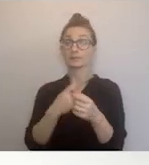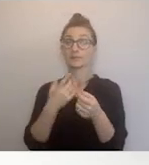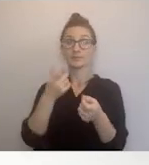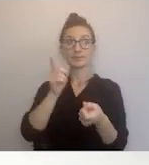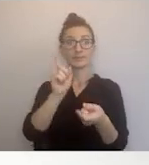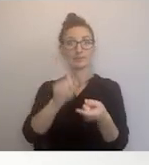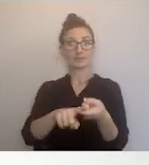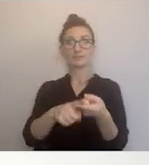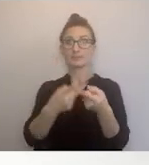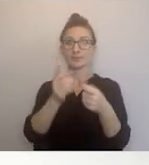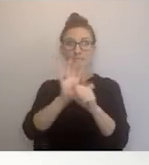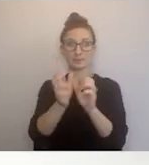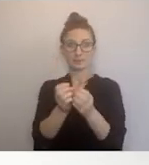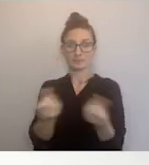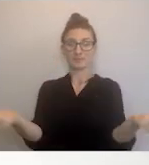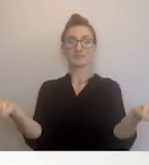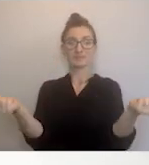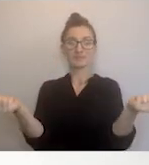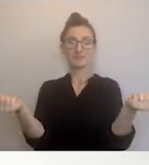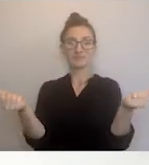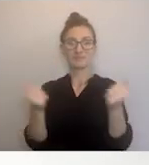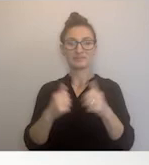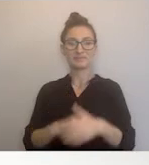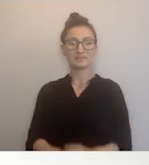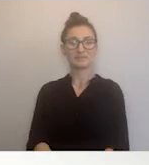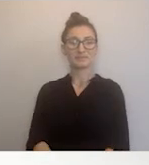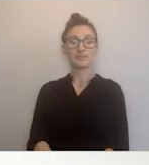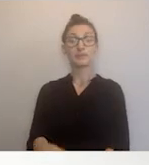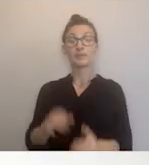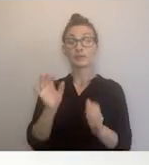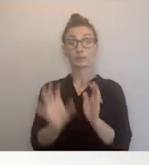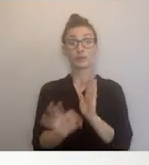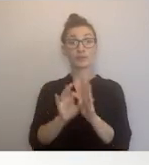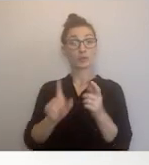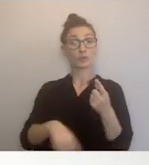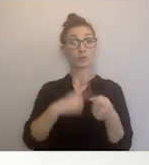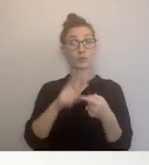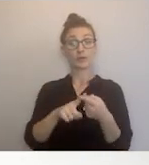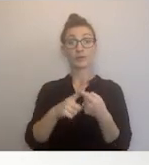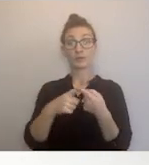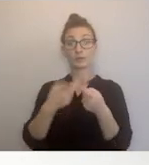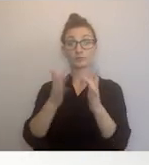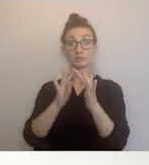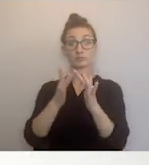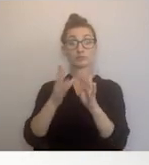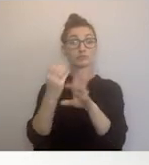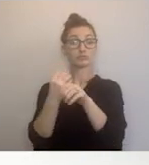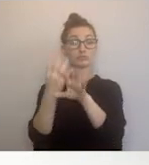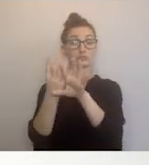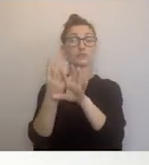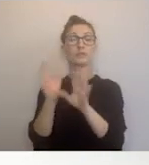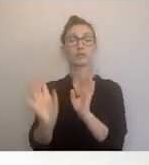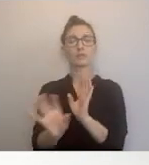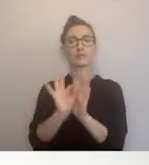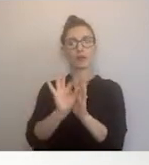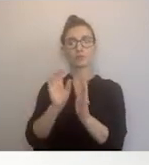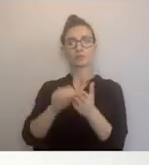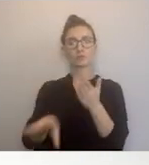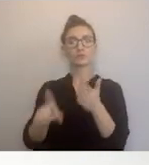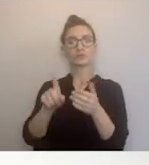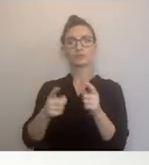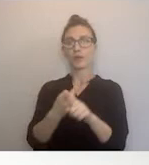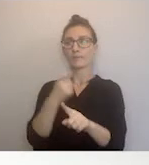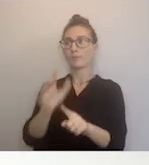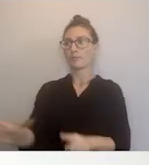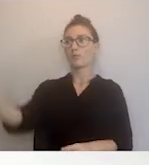as we're coming back from pandemic times, as we like to call them. We found that when we moved virtual, we ended up seeing students all over the nation. So